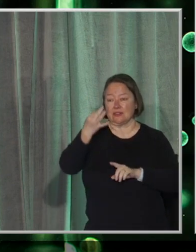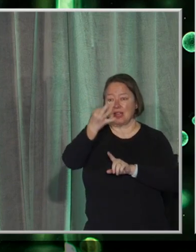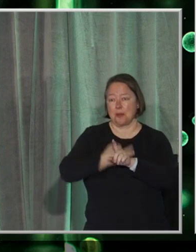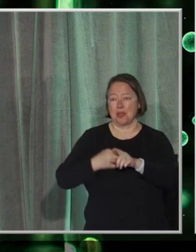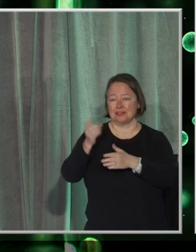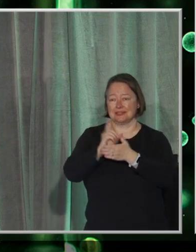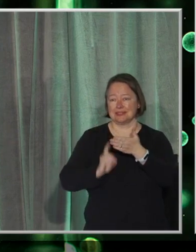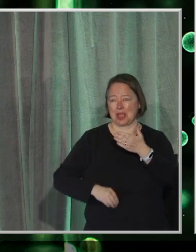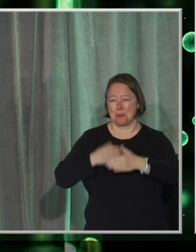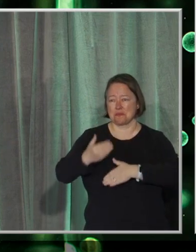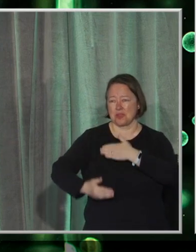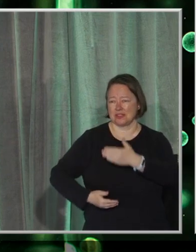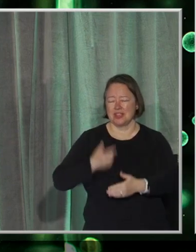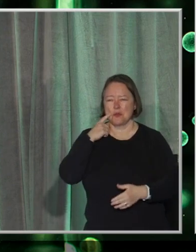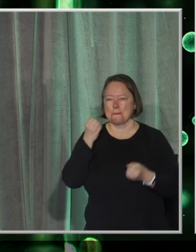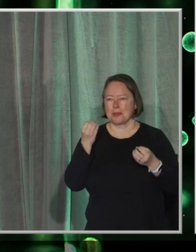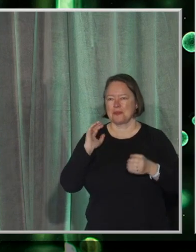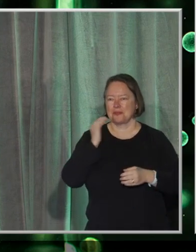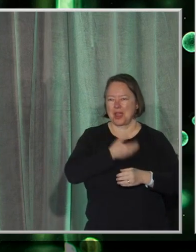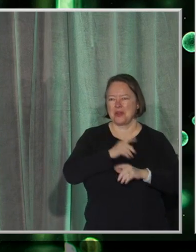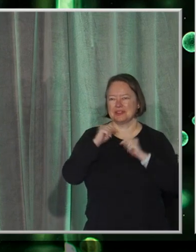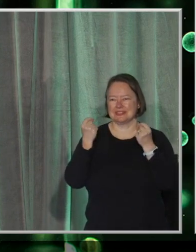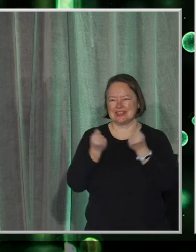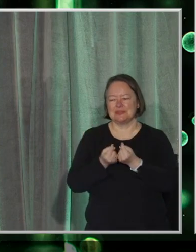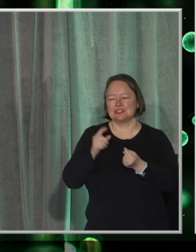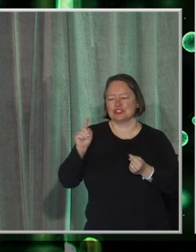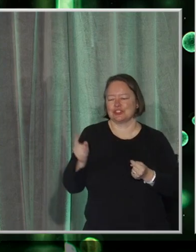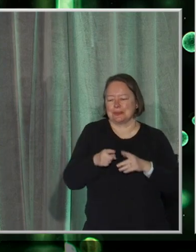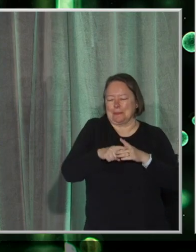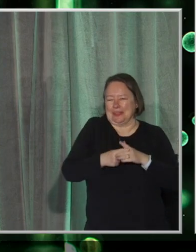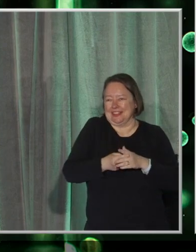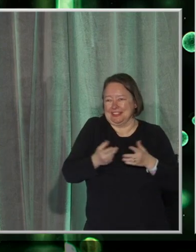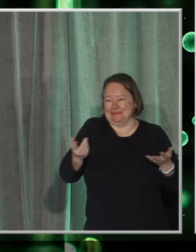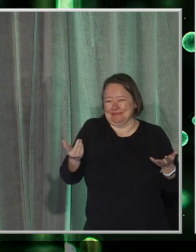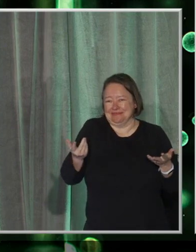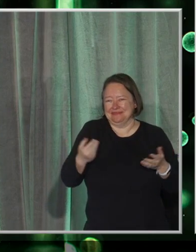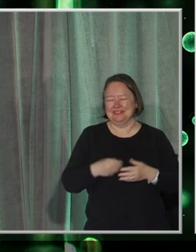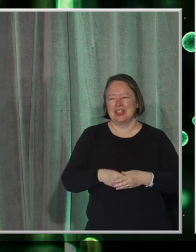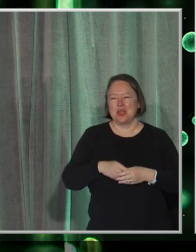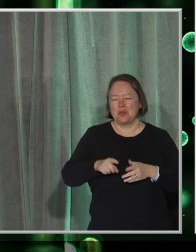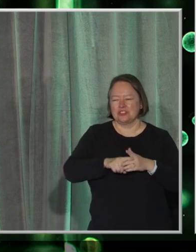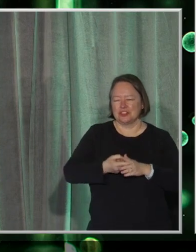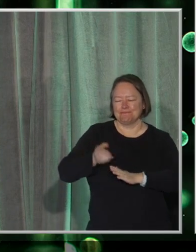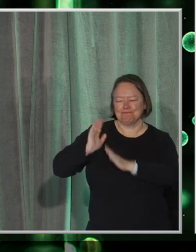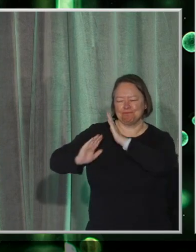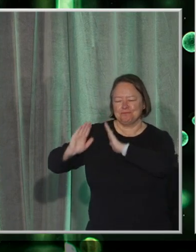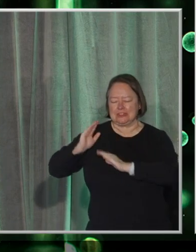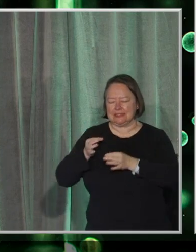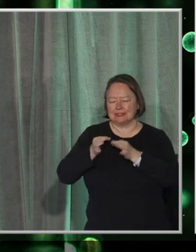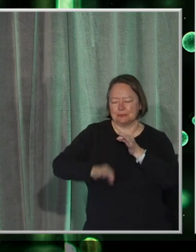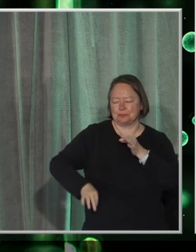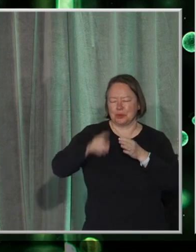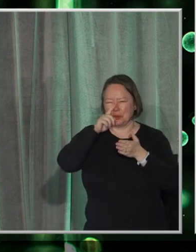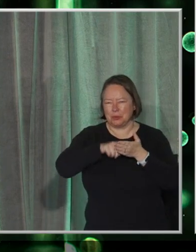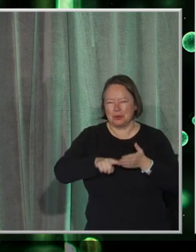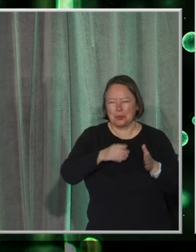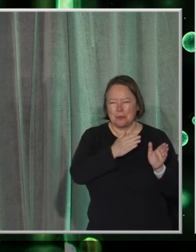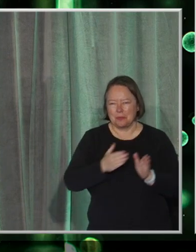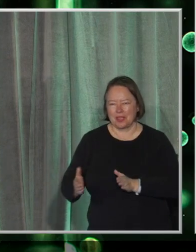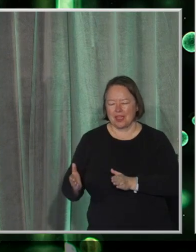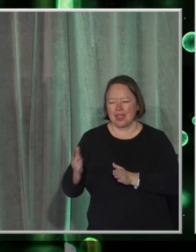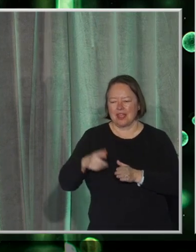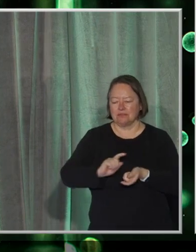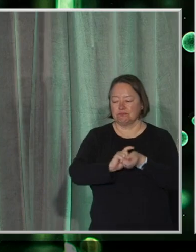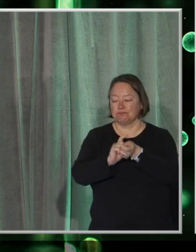design process, for many of our teams, it's just the beginning. What began as a simple research plan has evolved into